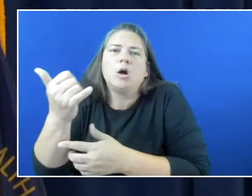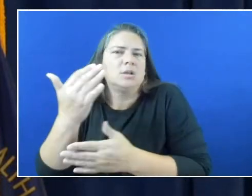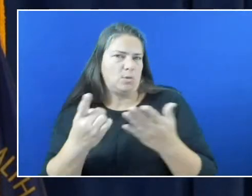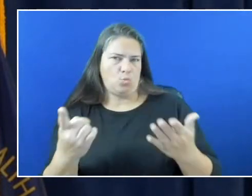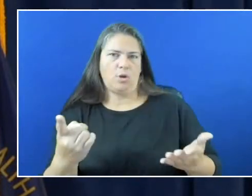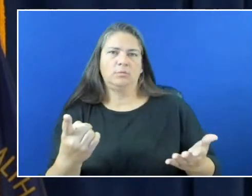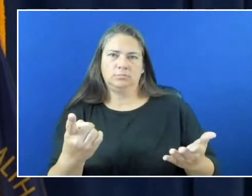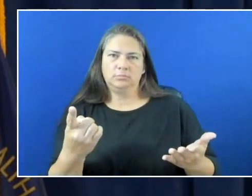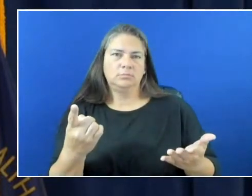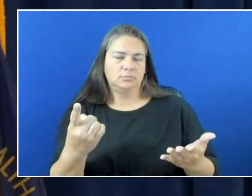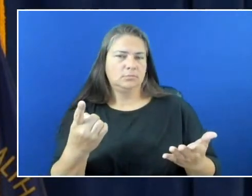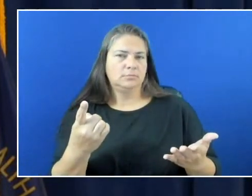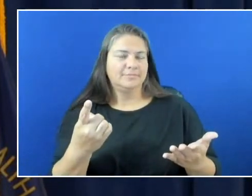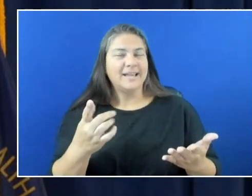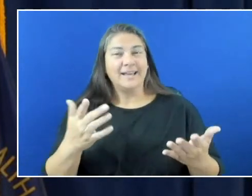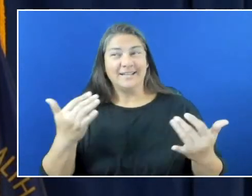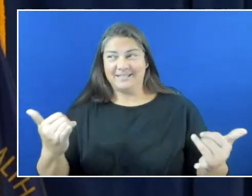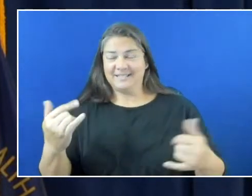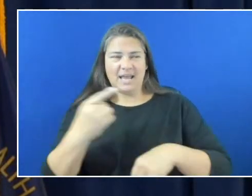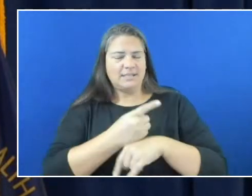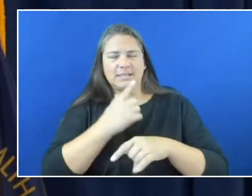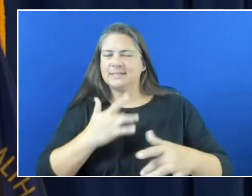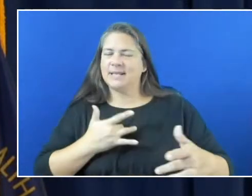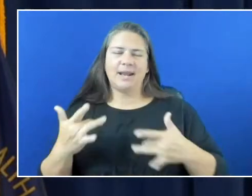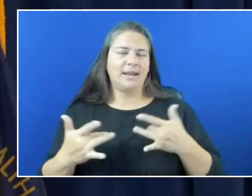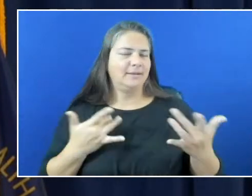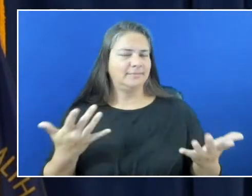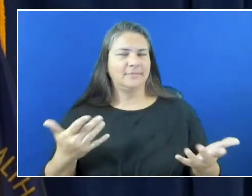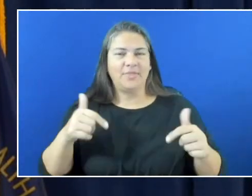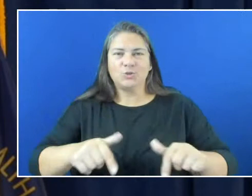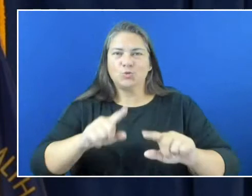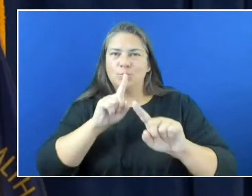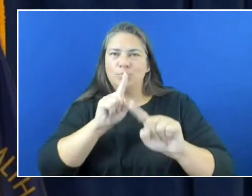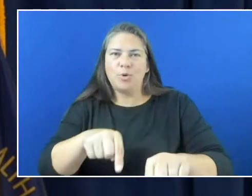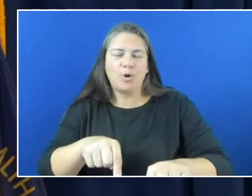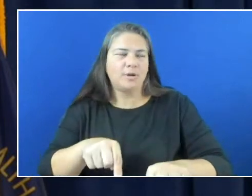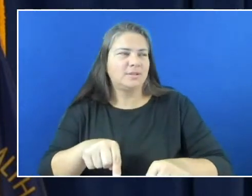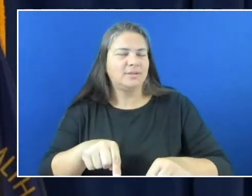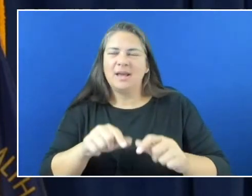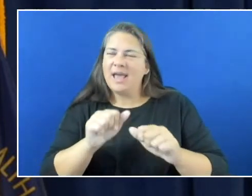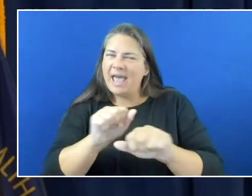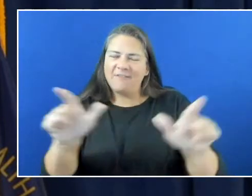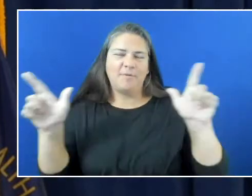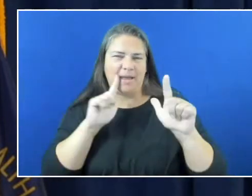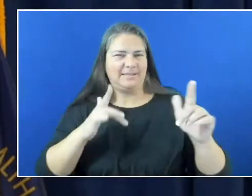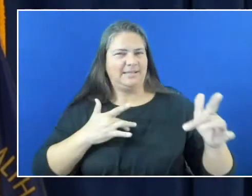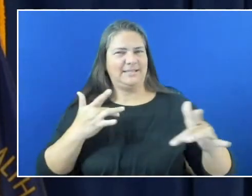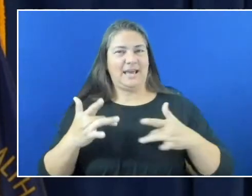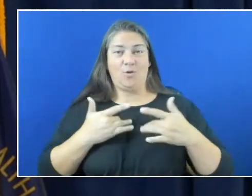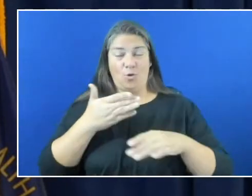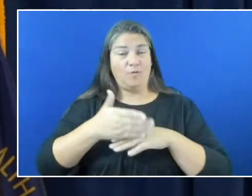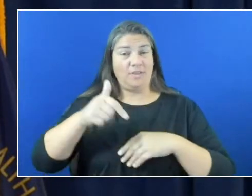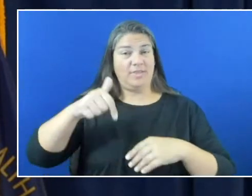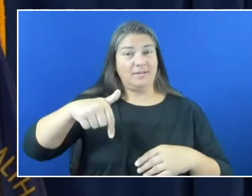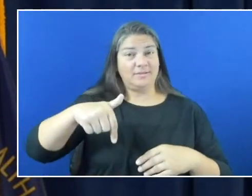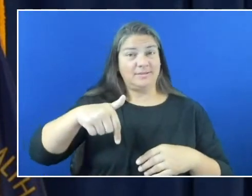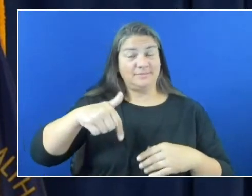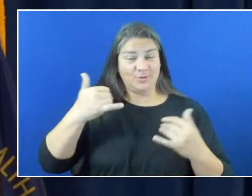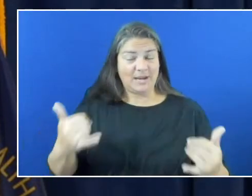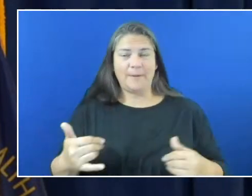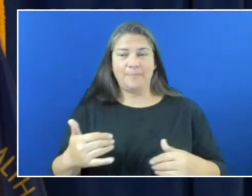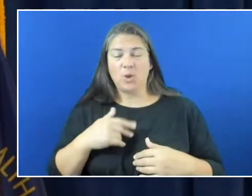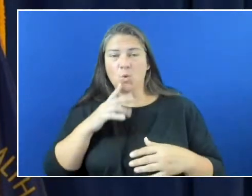is an exciting day. This is a report that everybody's excited to make. So with that, we'll take